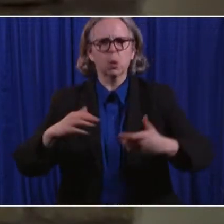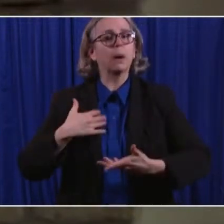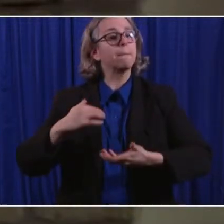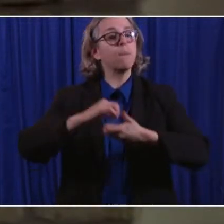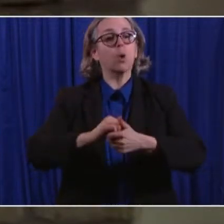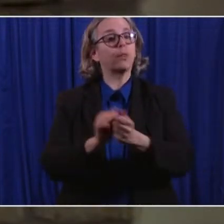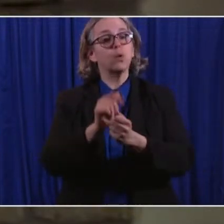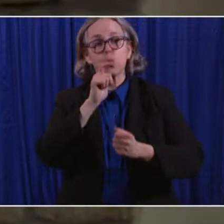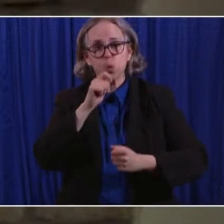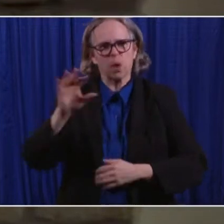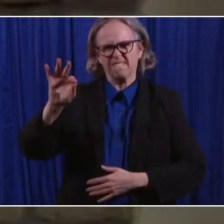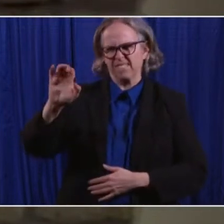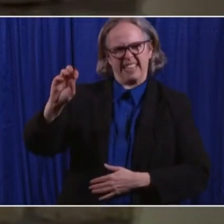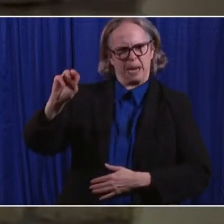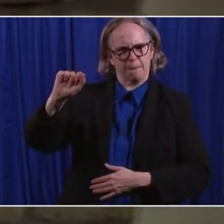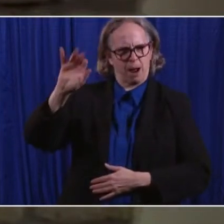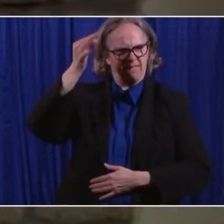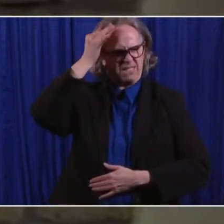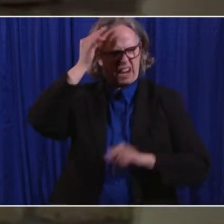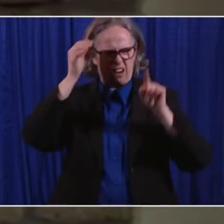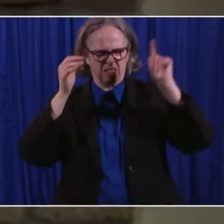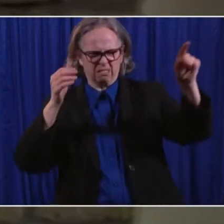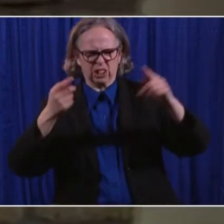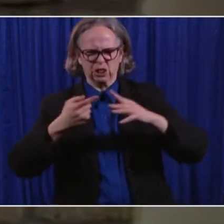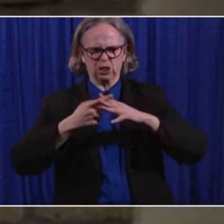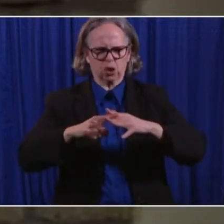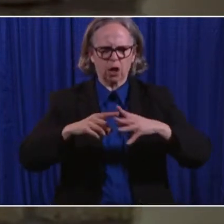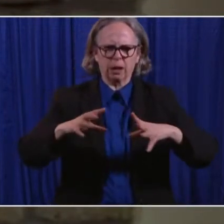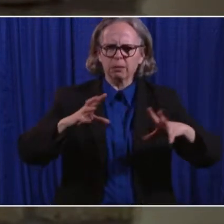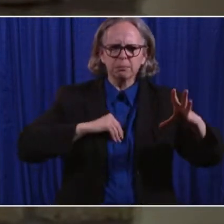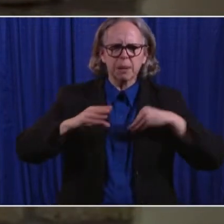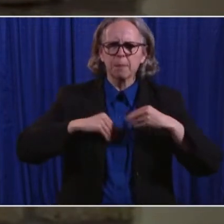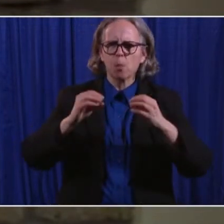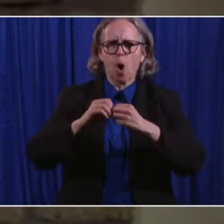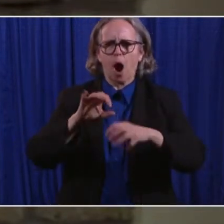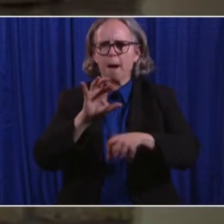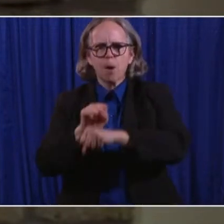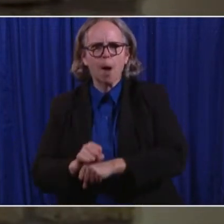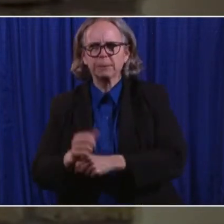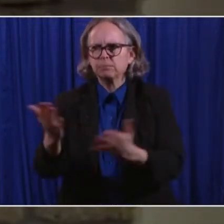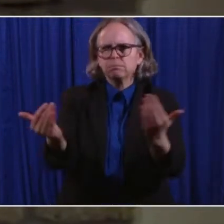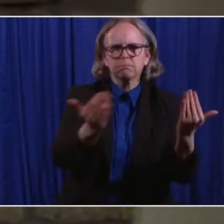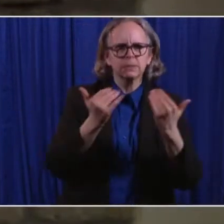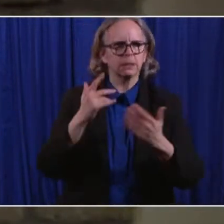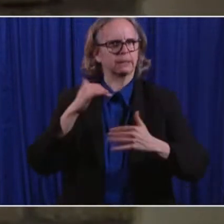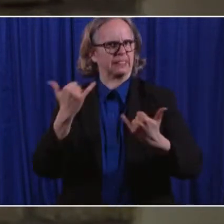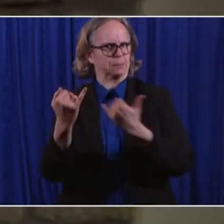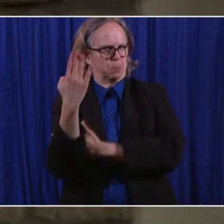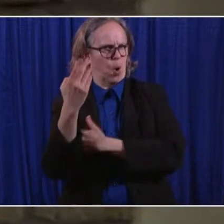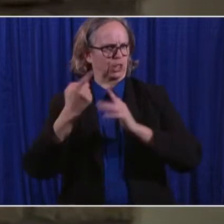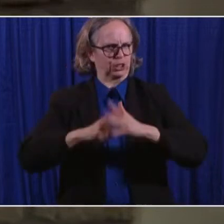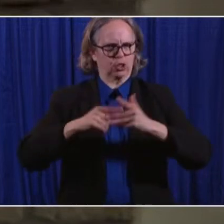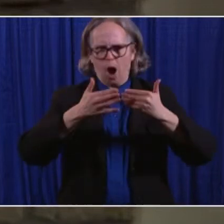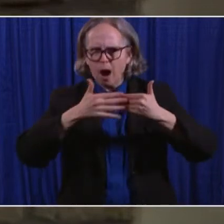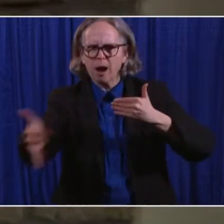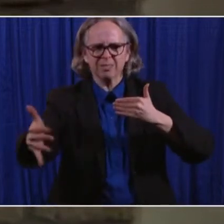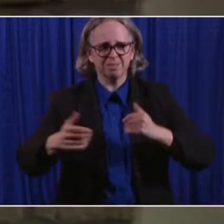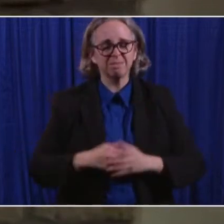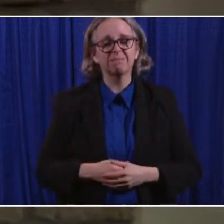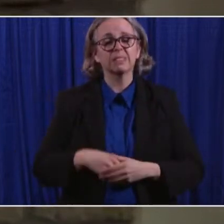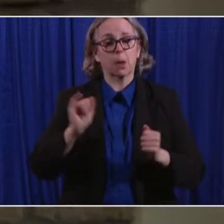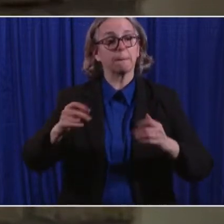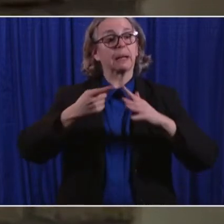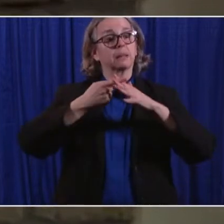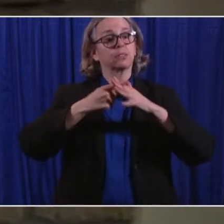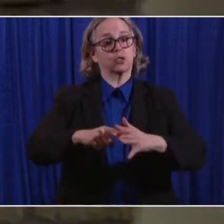open appointments this morning for the Cleveland Mass Vaccination Clinic. That site begins on March